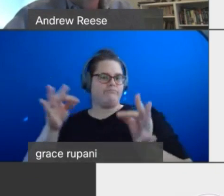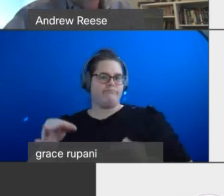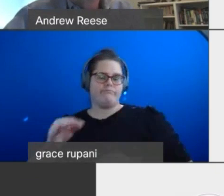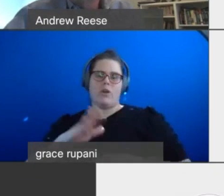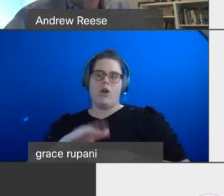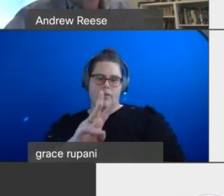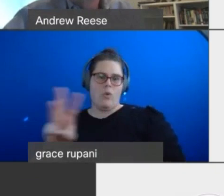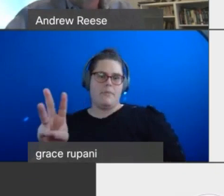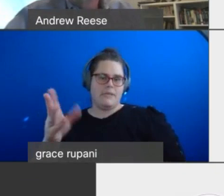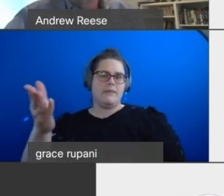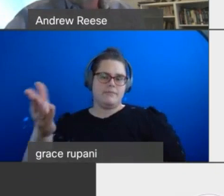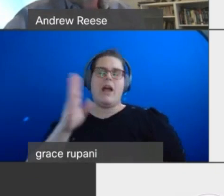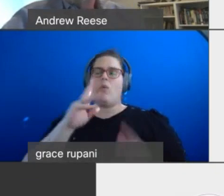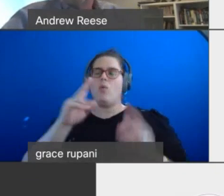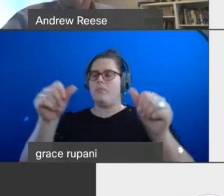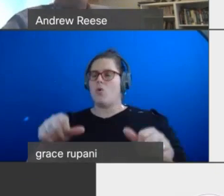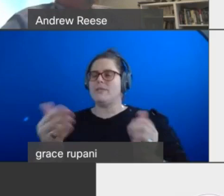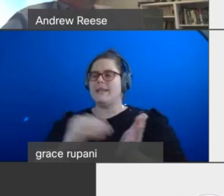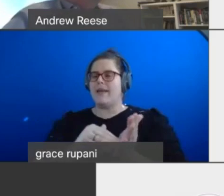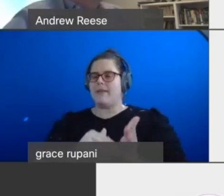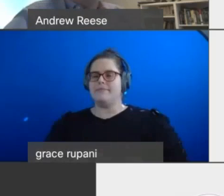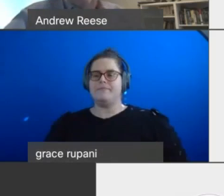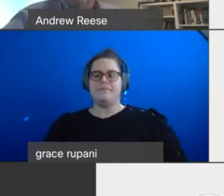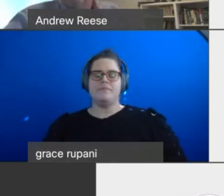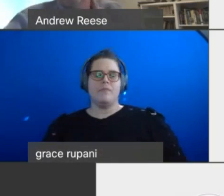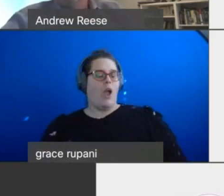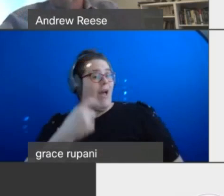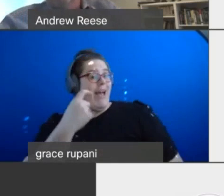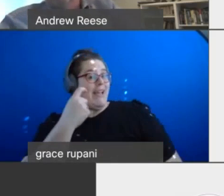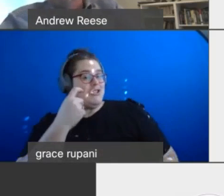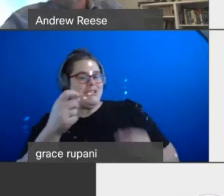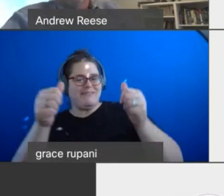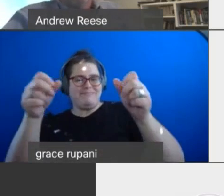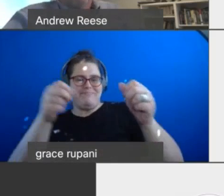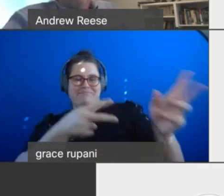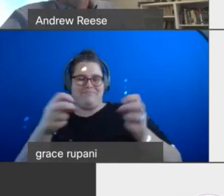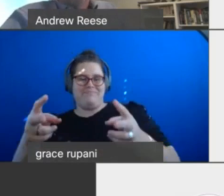And I'll post it again. There, I just did. Okay, thank you.